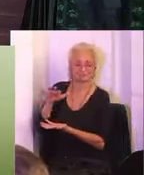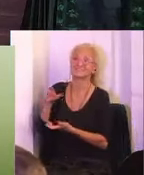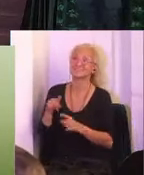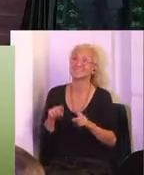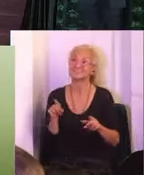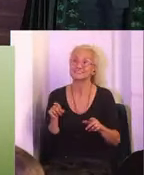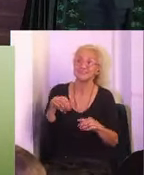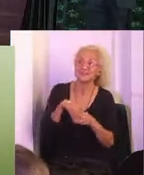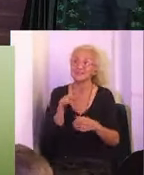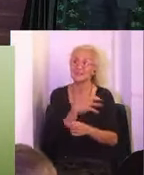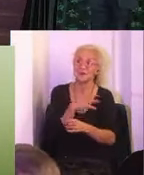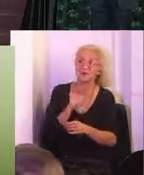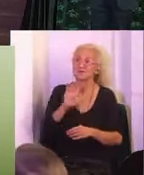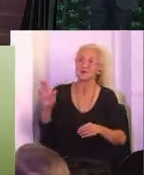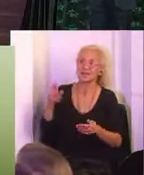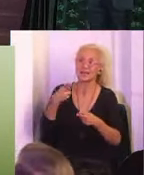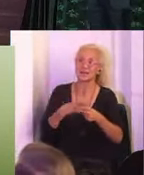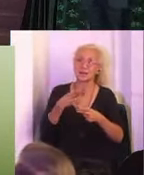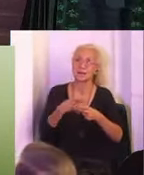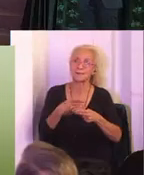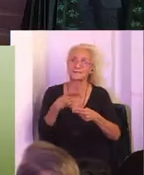for in the power of your